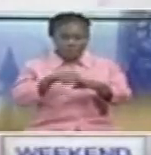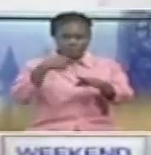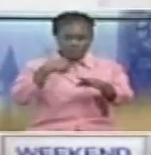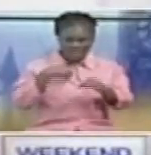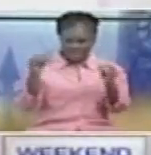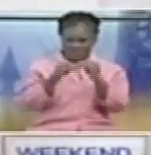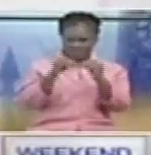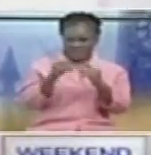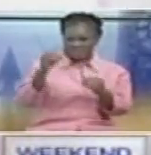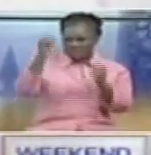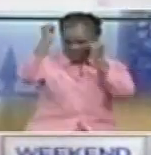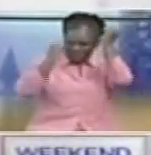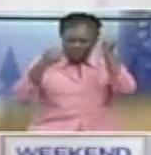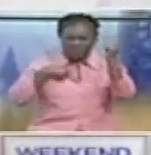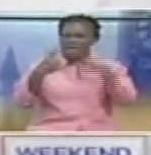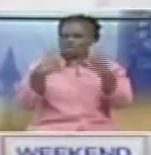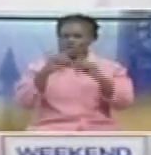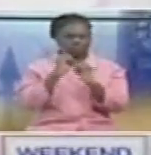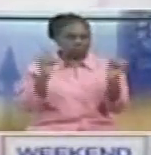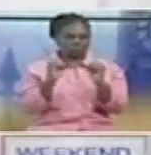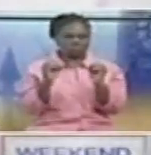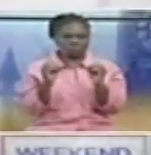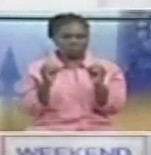mjeshi huwa na avoid hata kumwangalia.